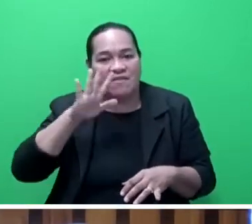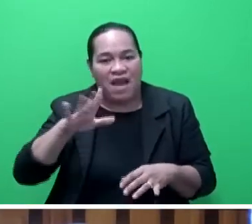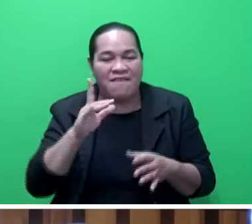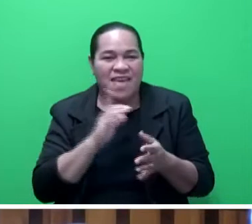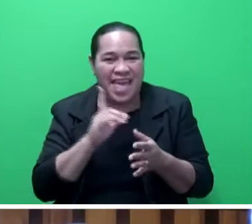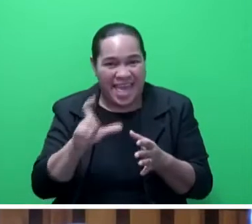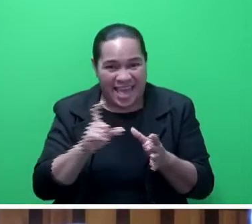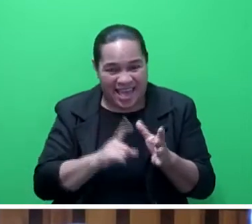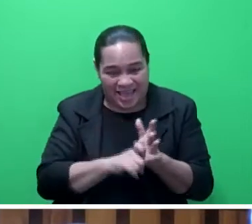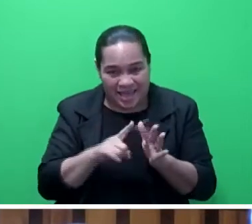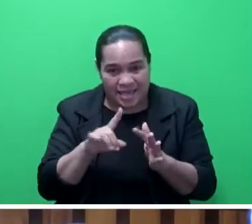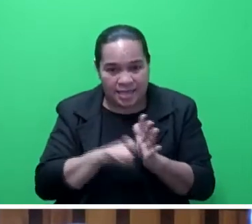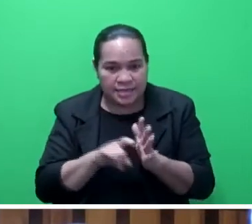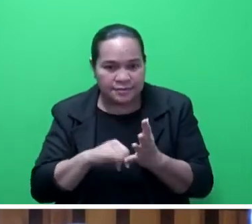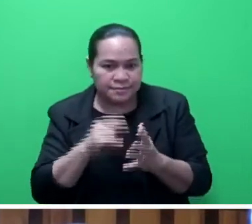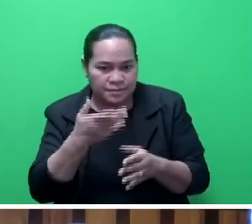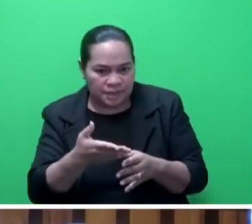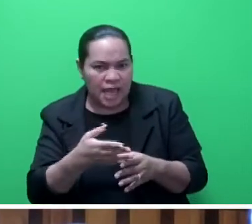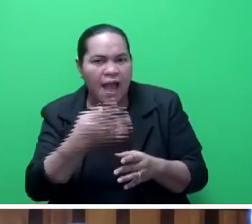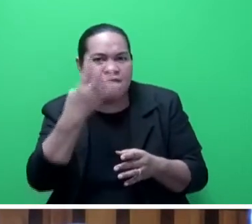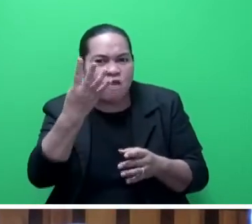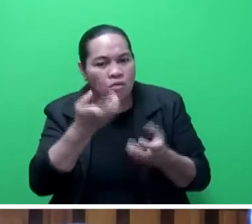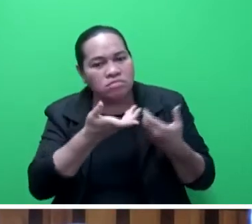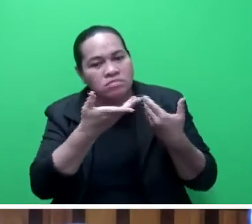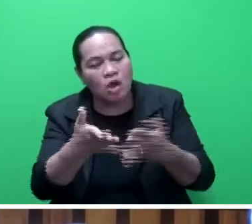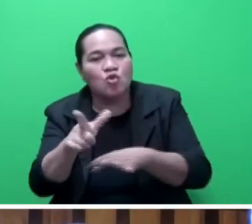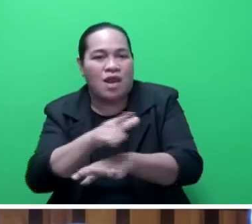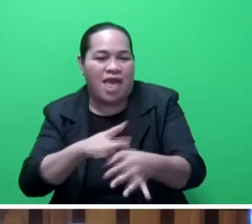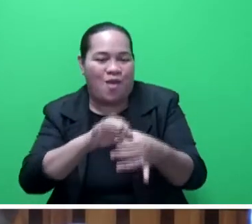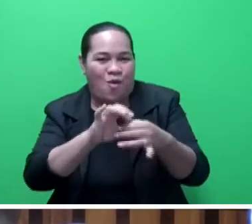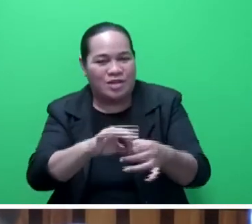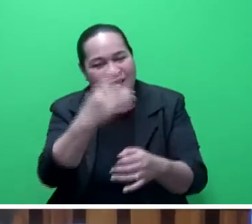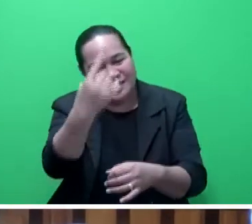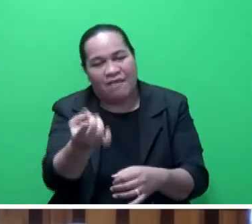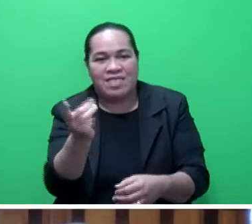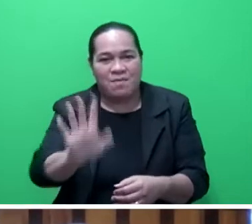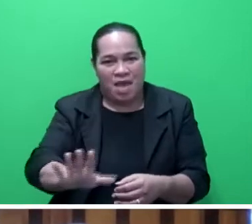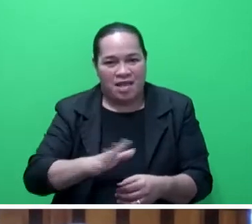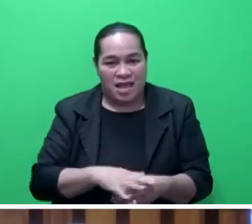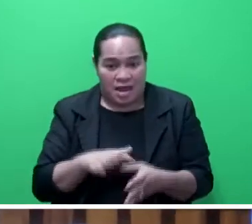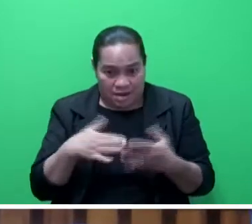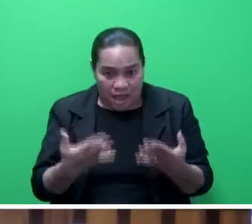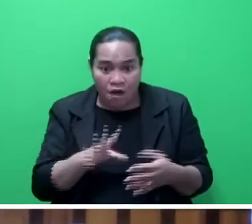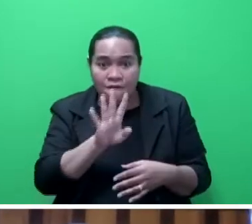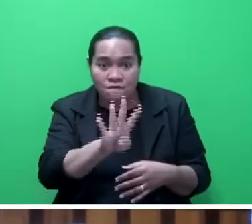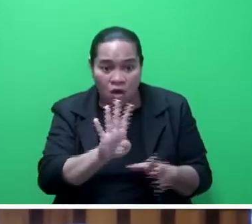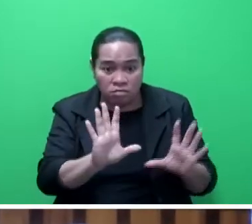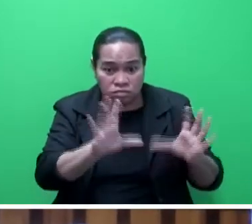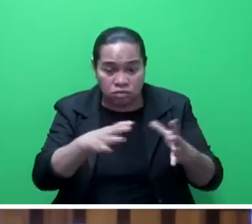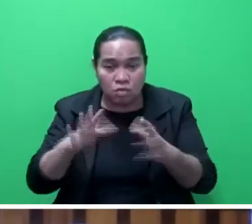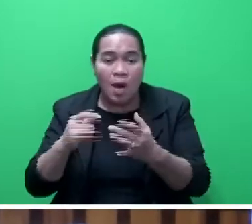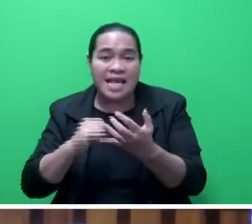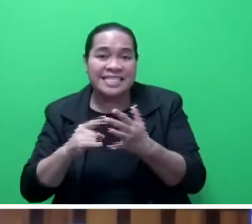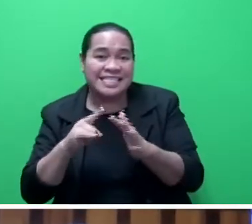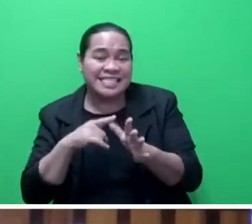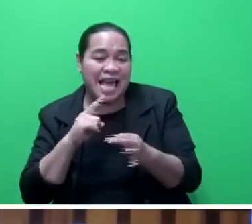4 JVs were handed over to the landowning unit as they wanted to manage it independently. To date, there are 4 JVs operational in Sanganga